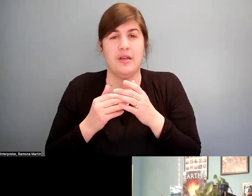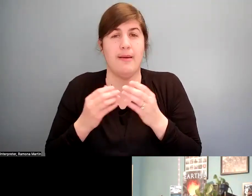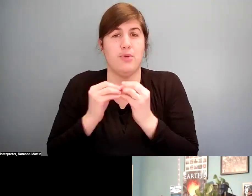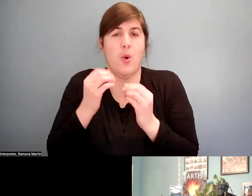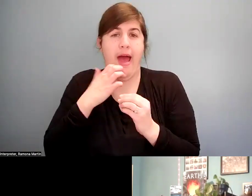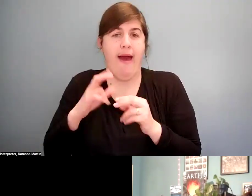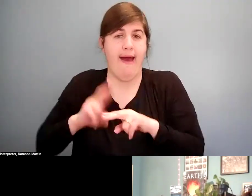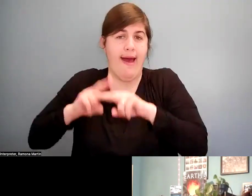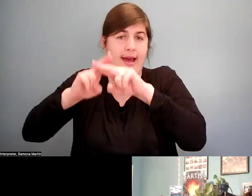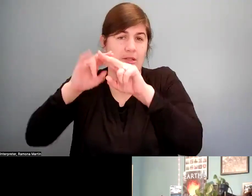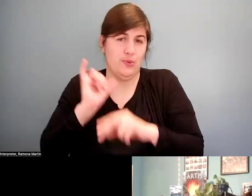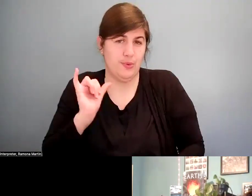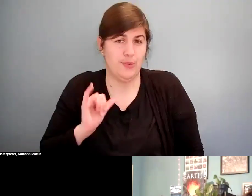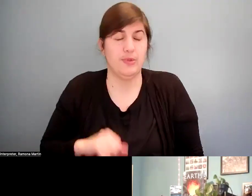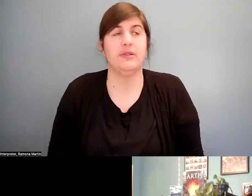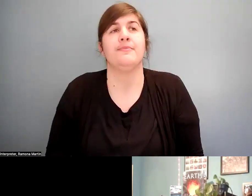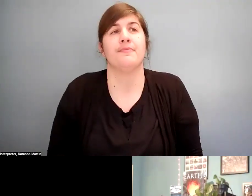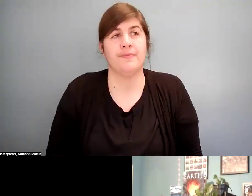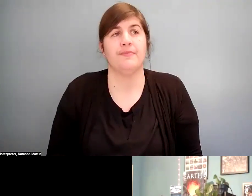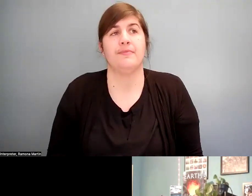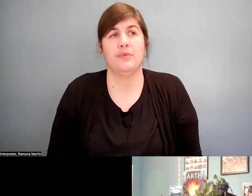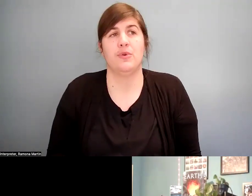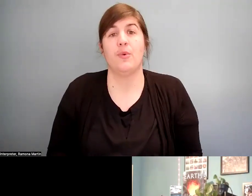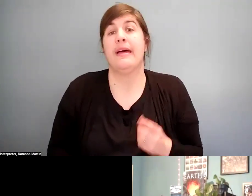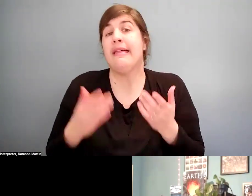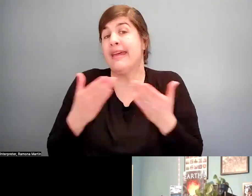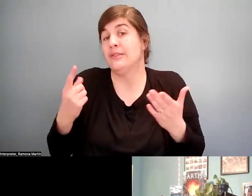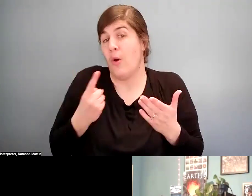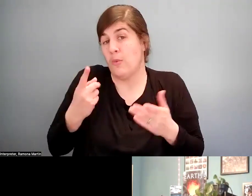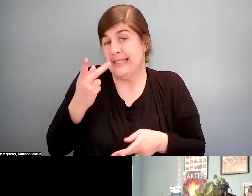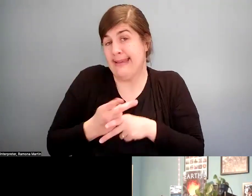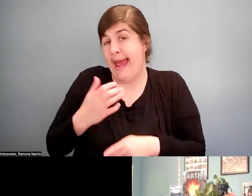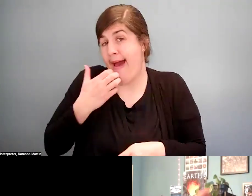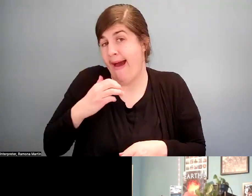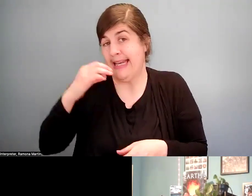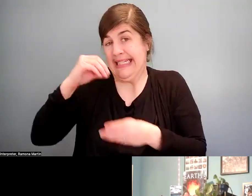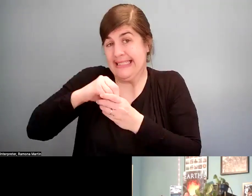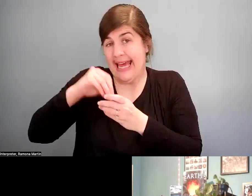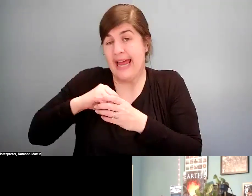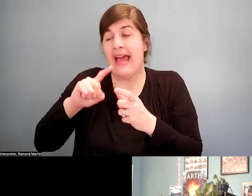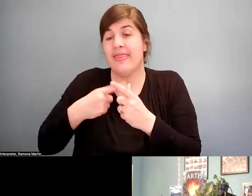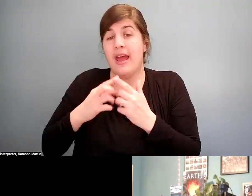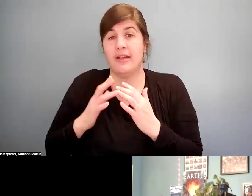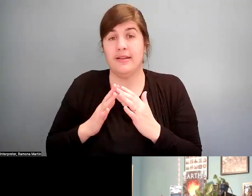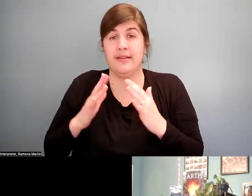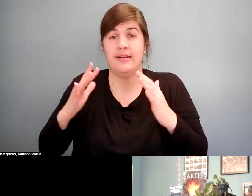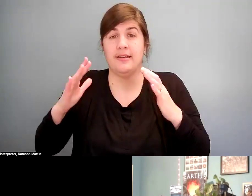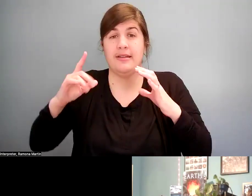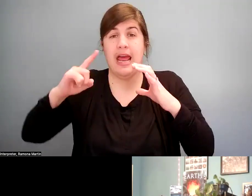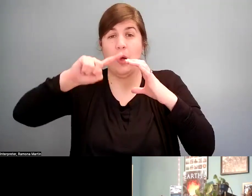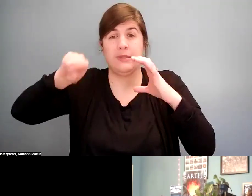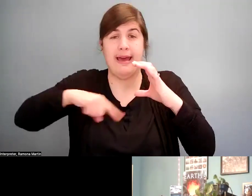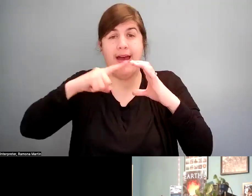adding temperature. Also, things always stay hot on the inside and they cool to their outside. So our planet, when it